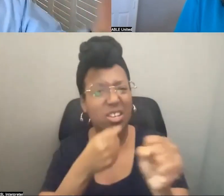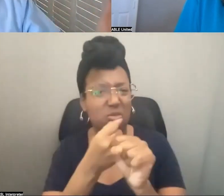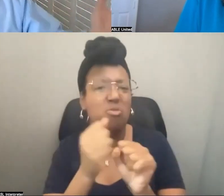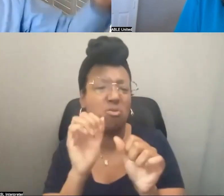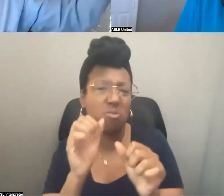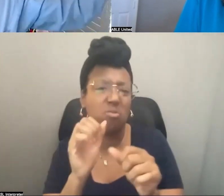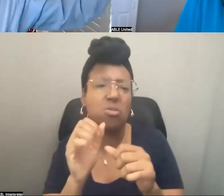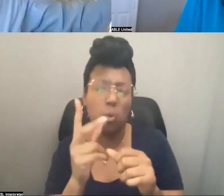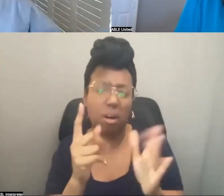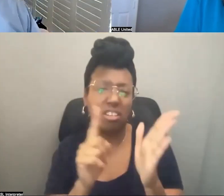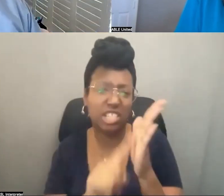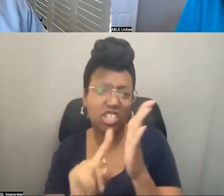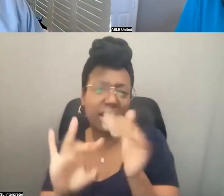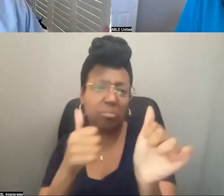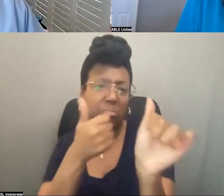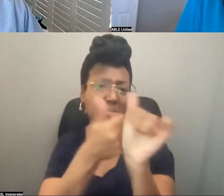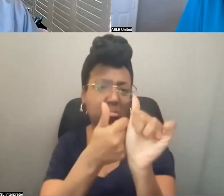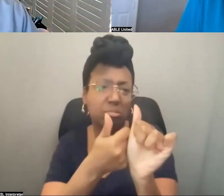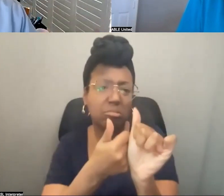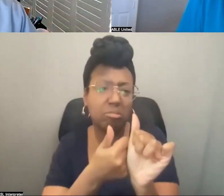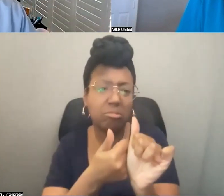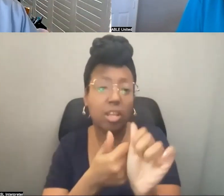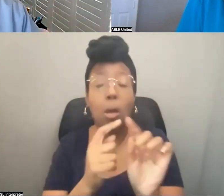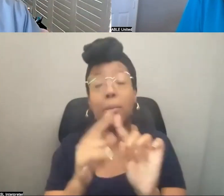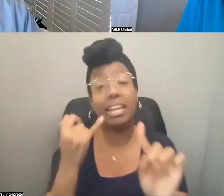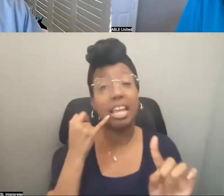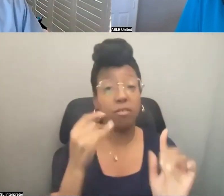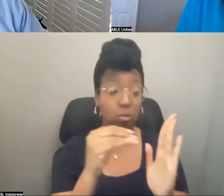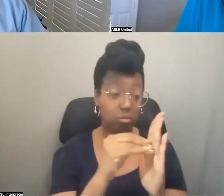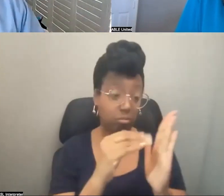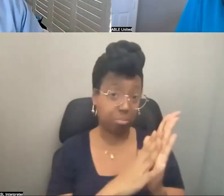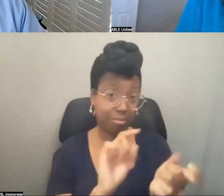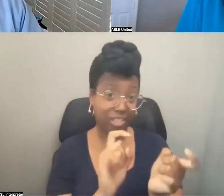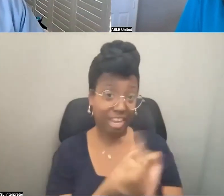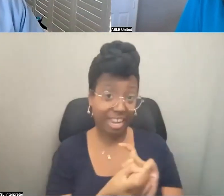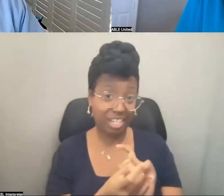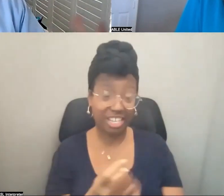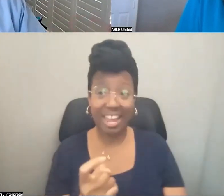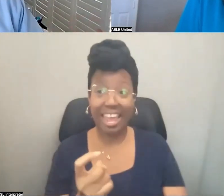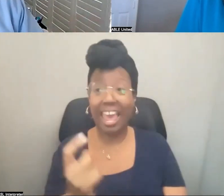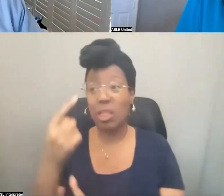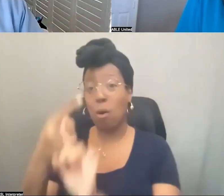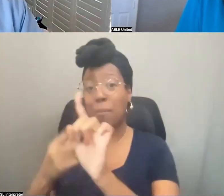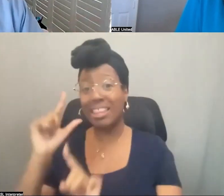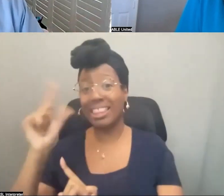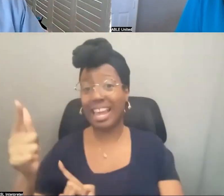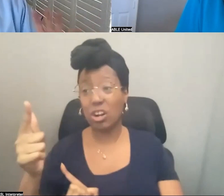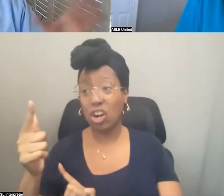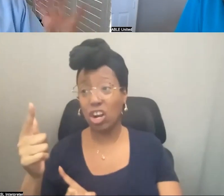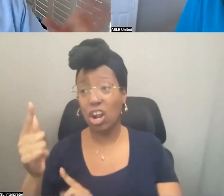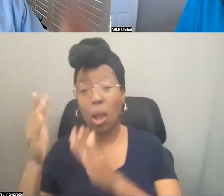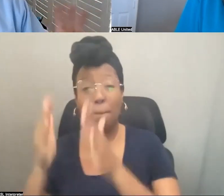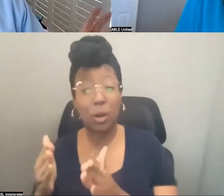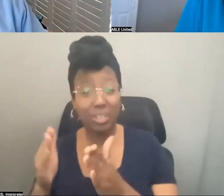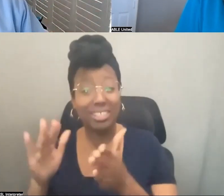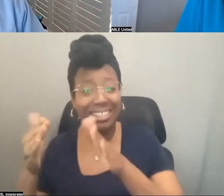you did the document and the following month somebody passes away, it's always a good idea to relook at it to make sure that we're addressing everything. And